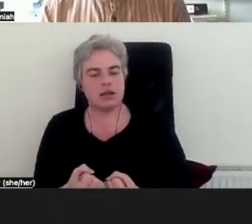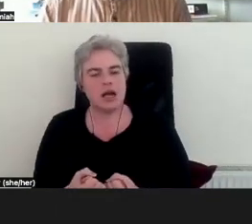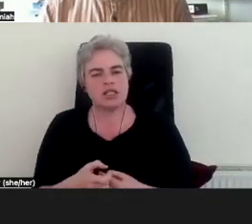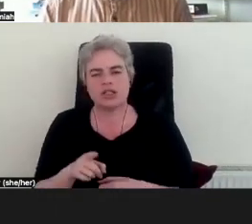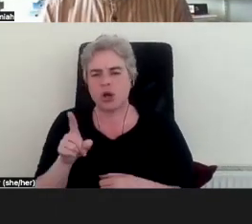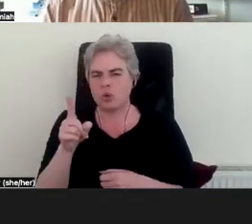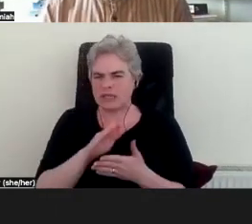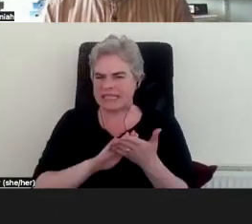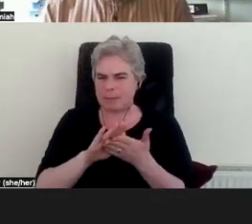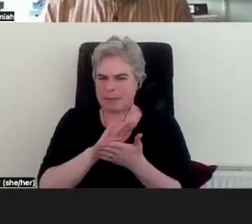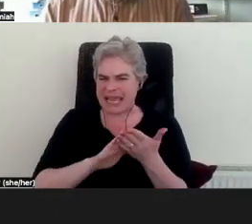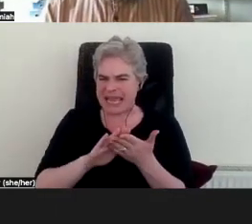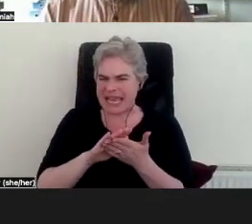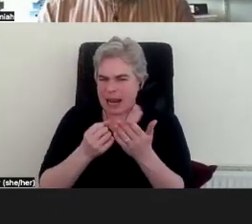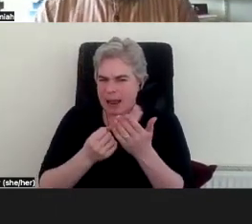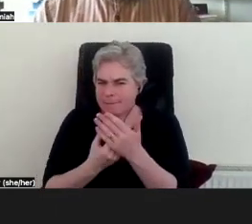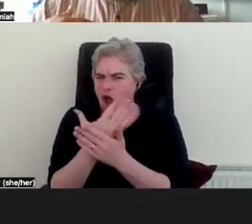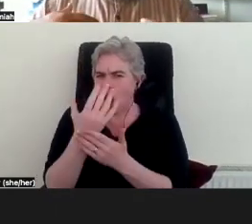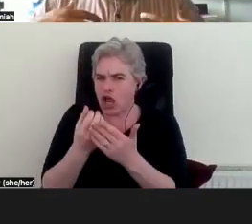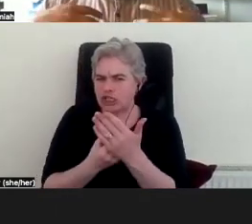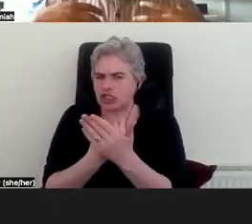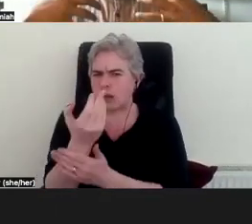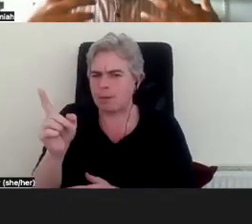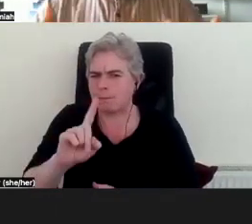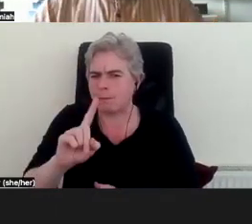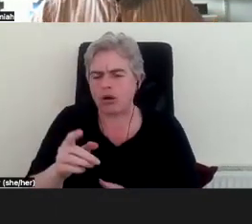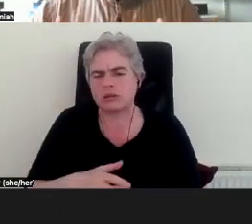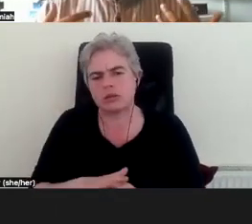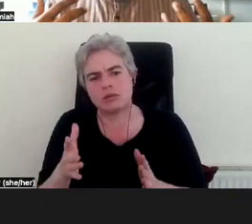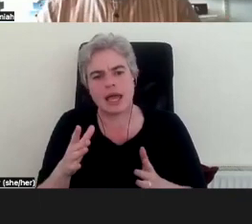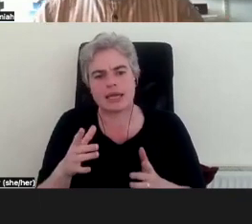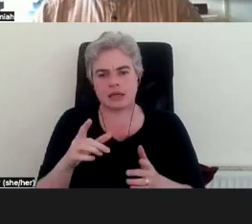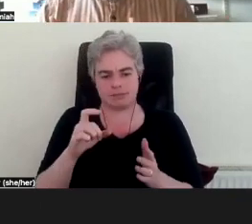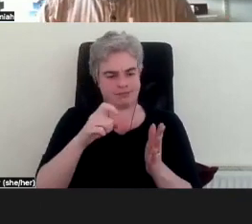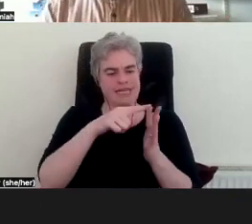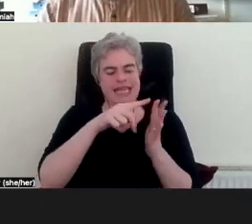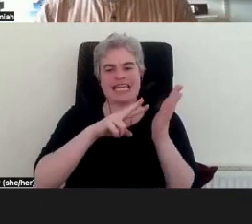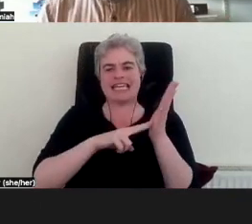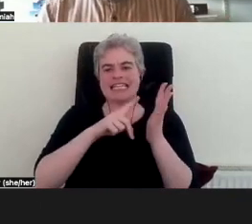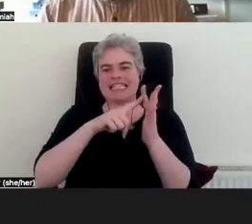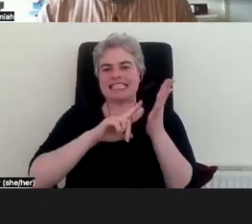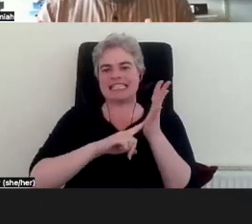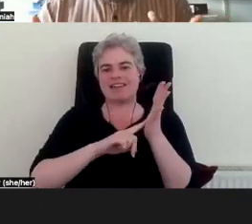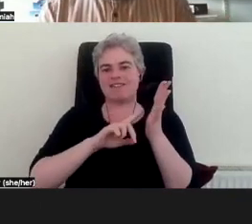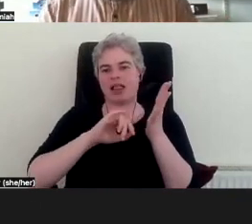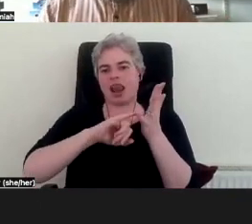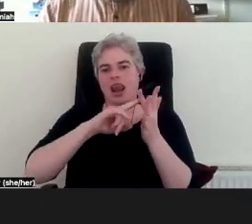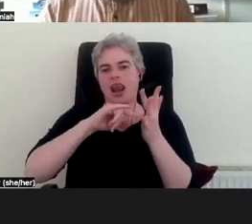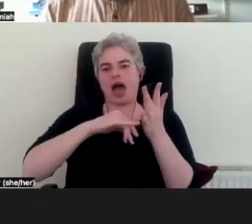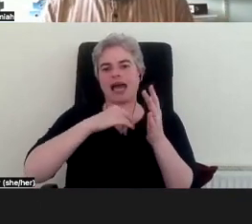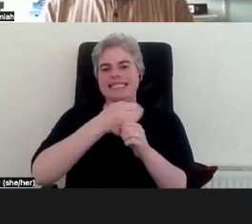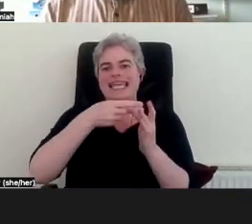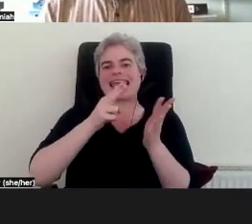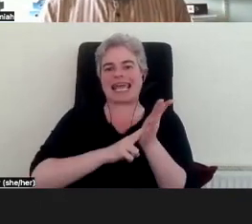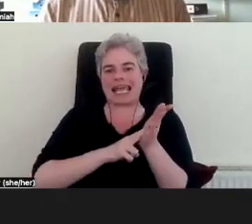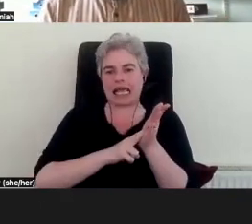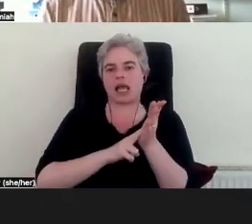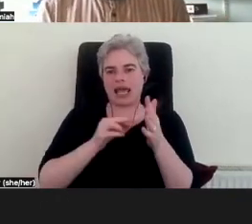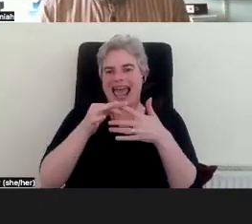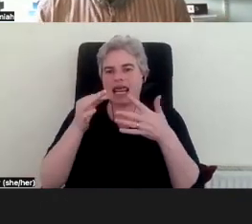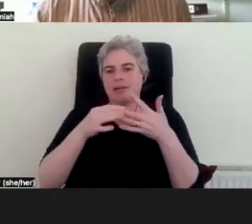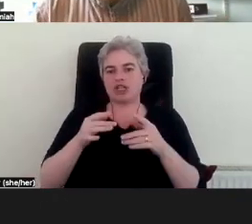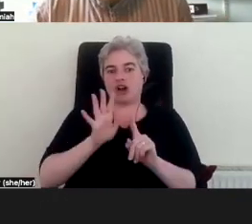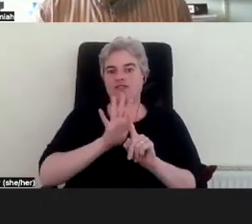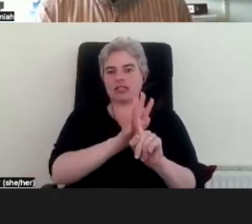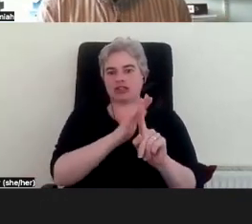to emerge is the kind of the civilizing element of missionary work. What